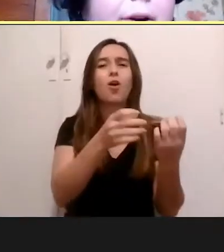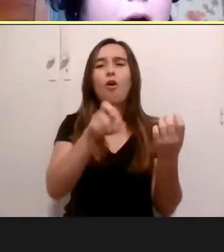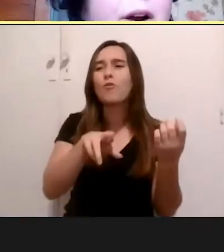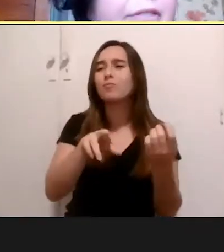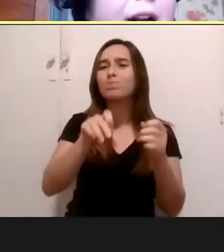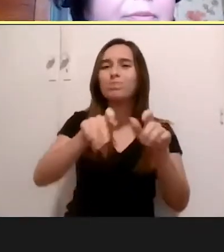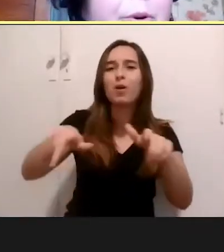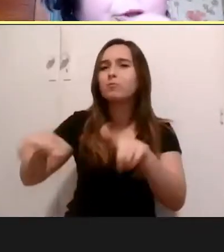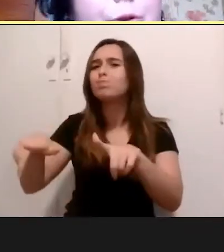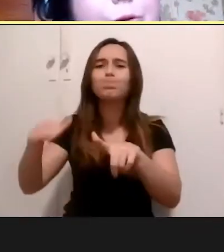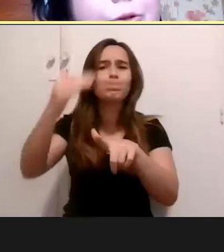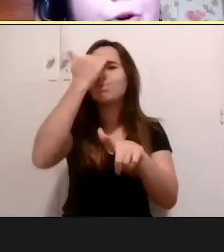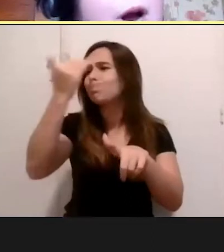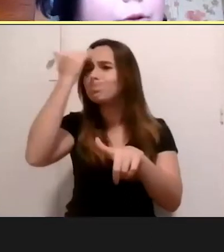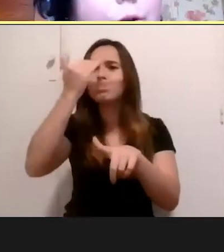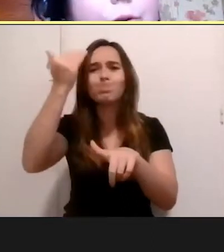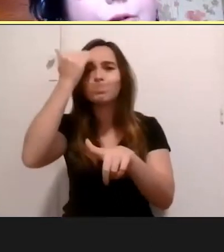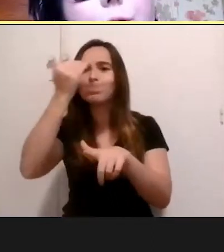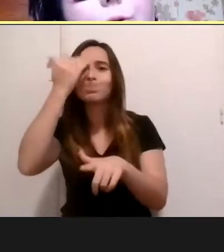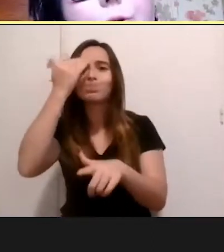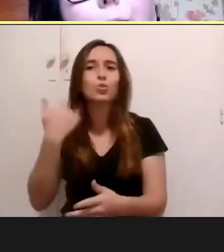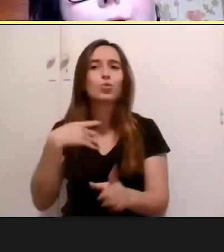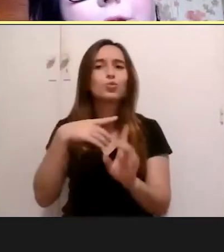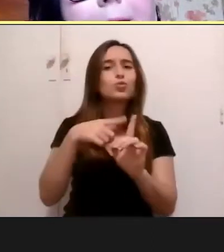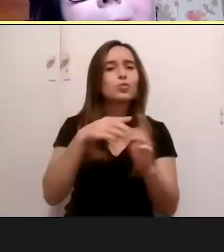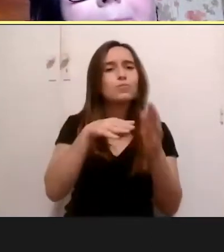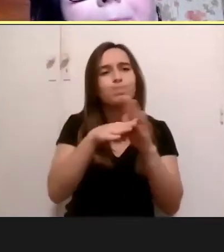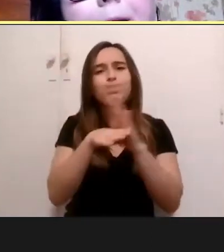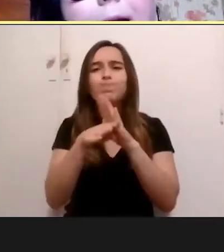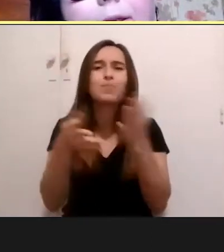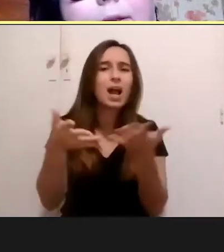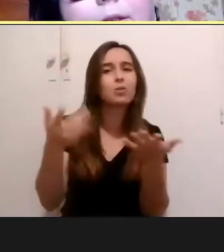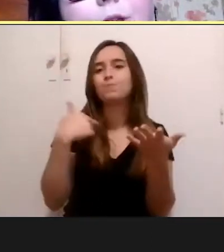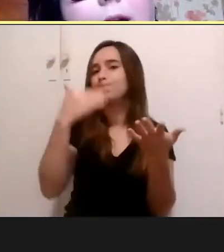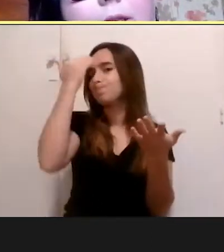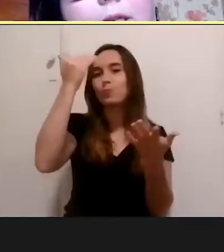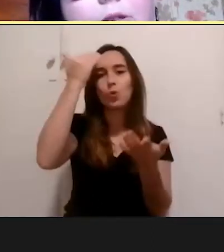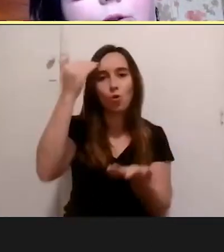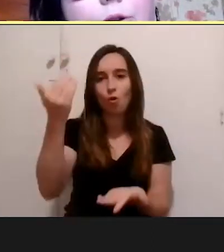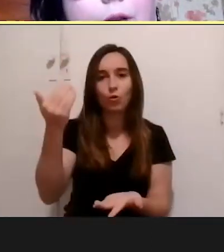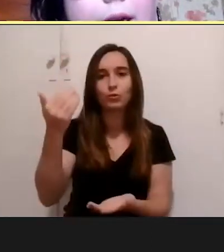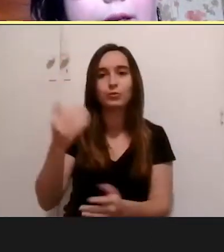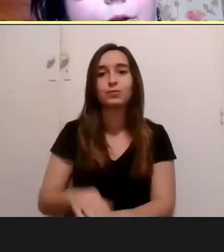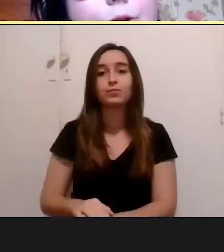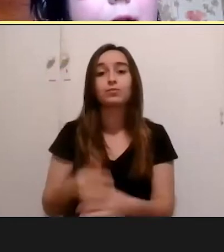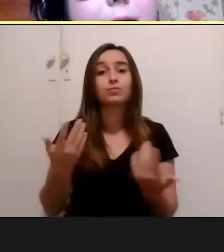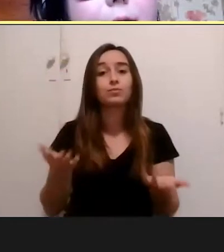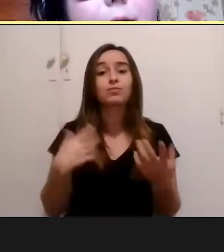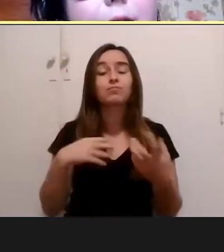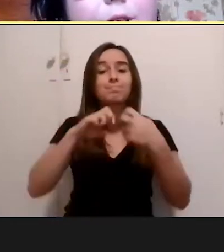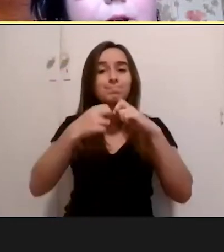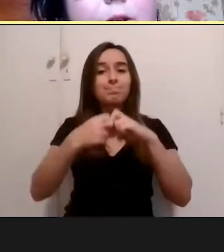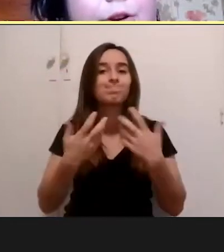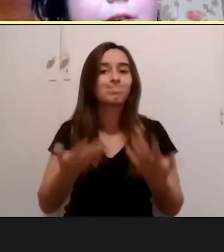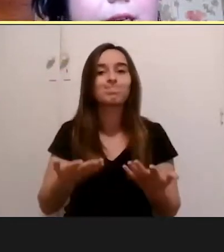are available to use or how to use those. And the challenge is also that usually the